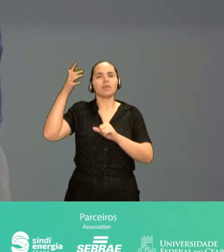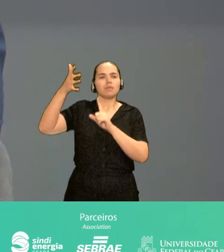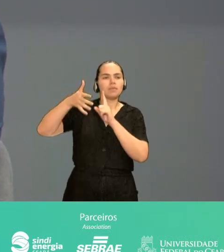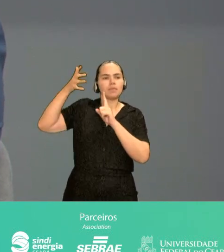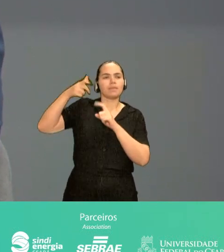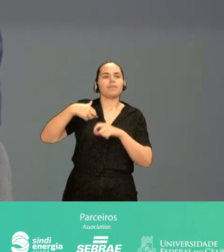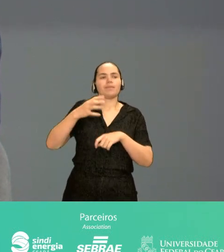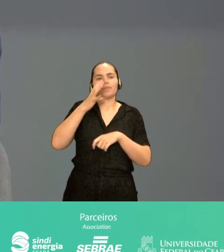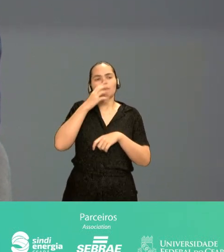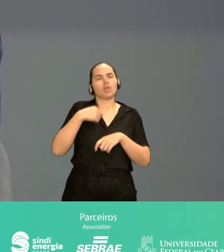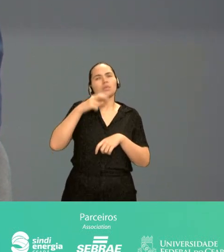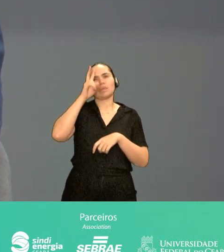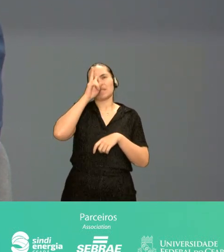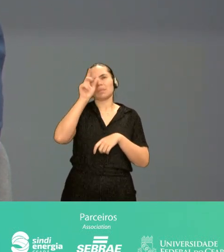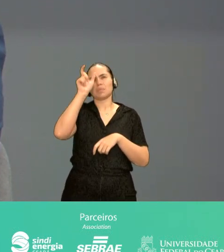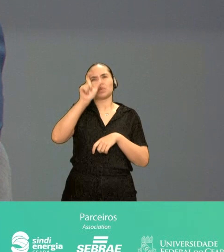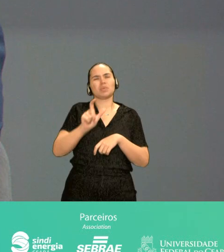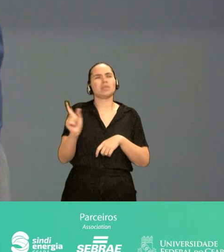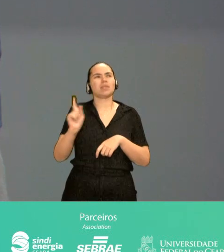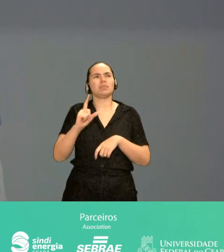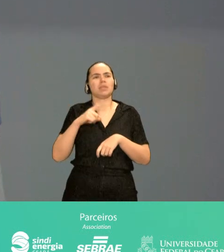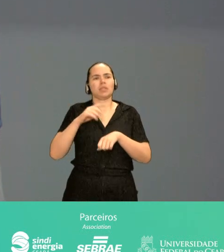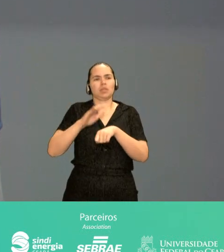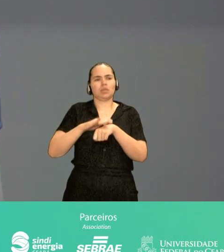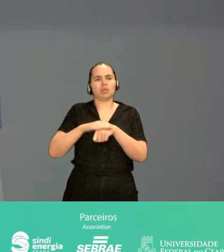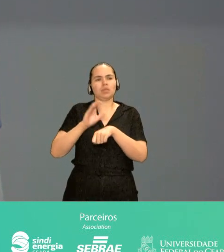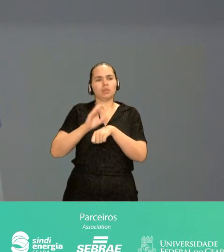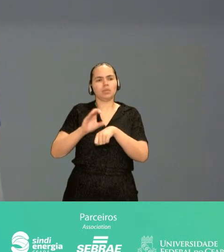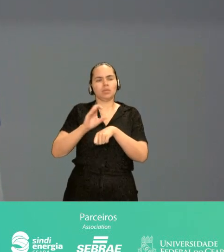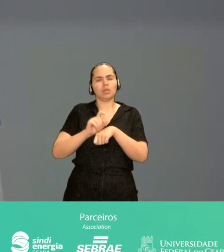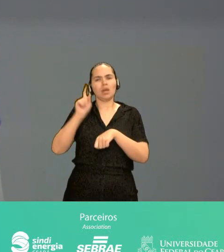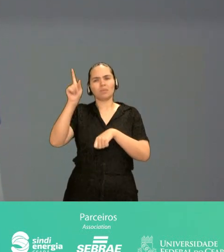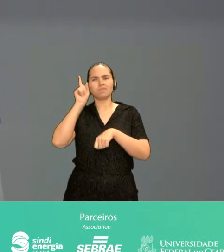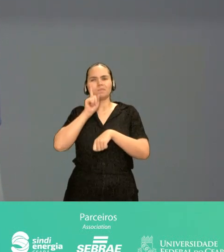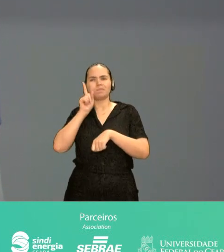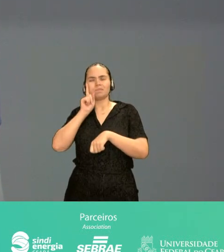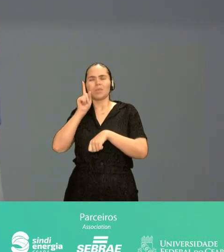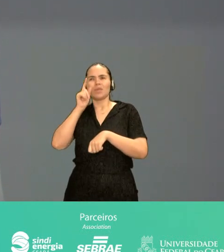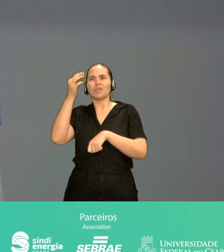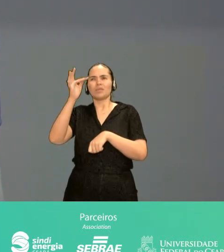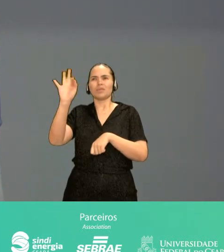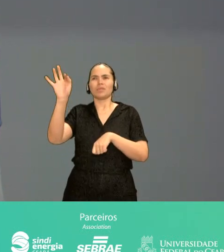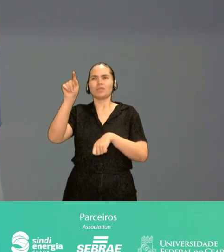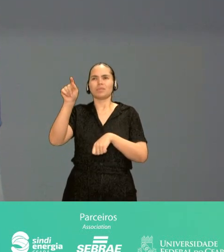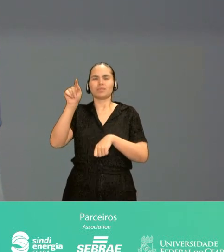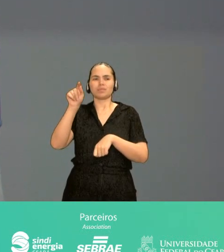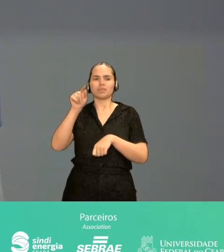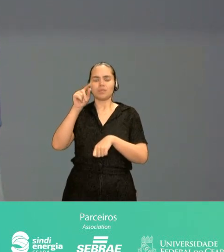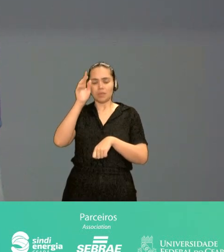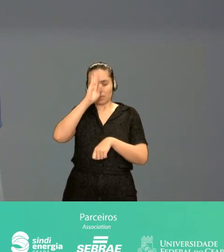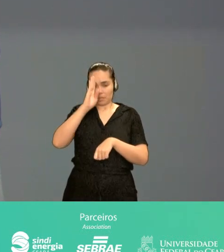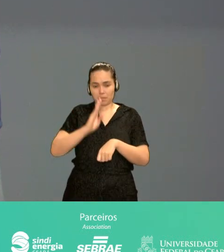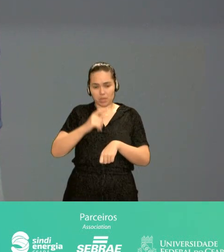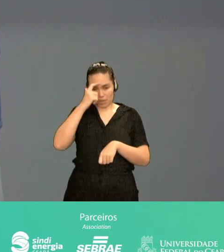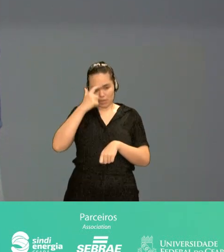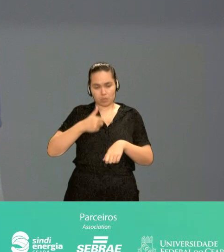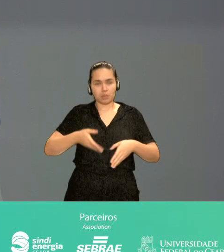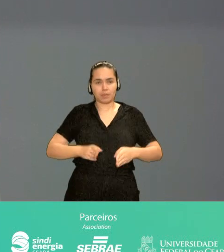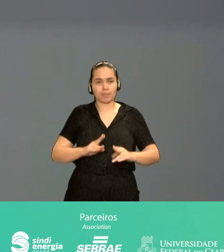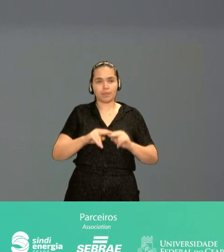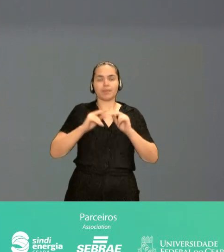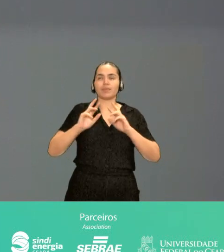palestra, eu não lembro o nome do palestrante, ele falou que ele fez curso, to make a long story short, so I watched